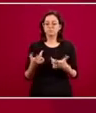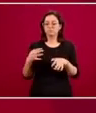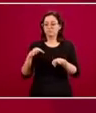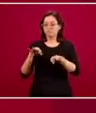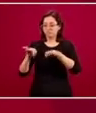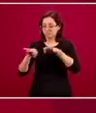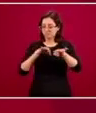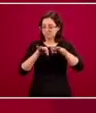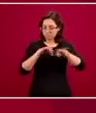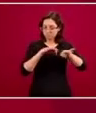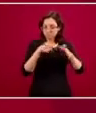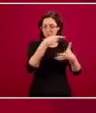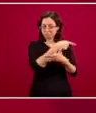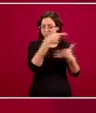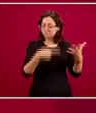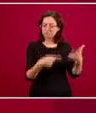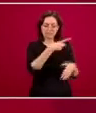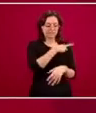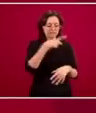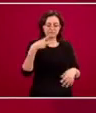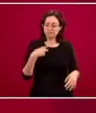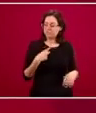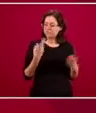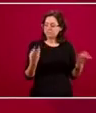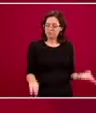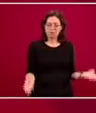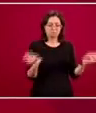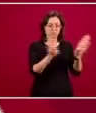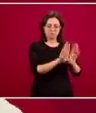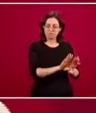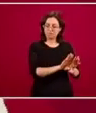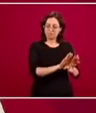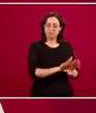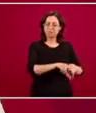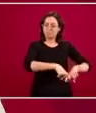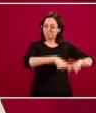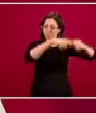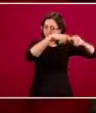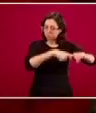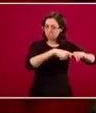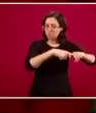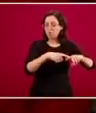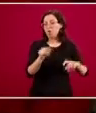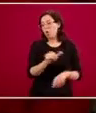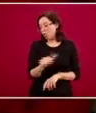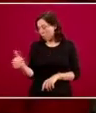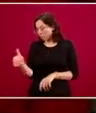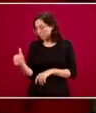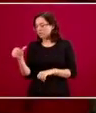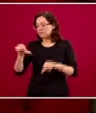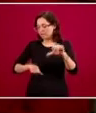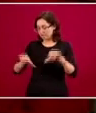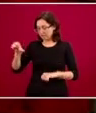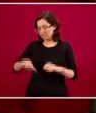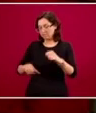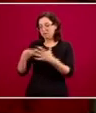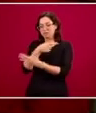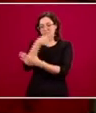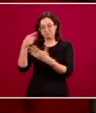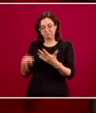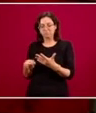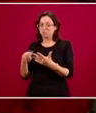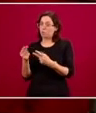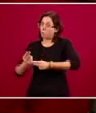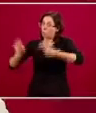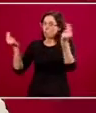authority that has established very clearly that all non-essential economic activities